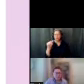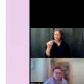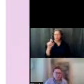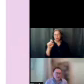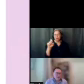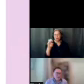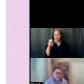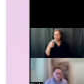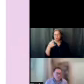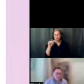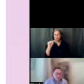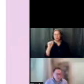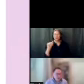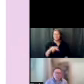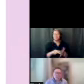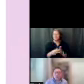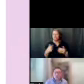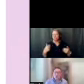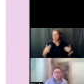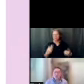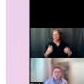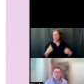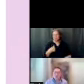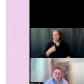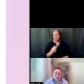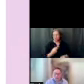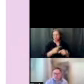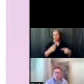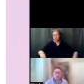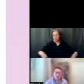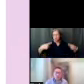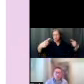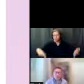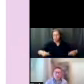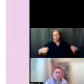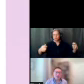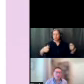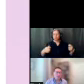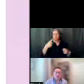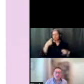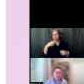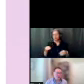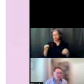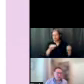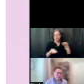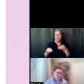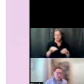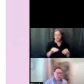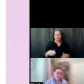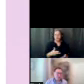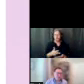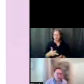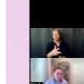here, I was away for about 15 months, but just like all of you, I